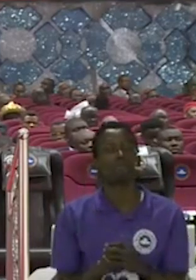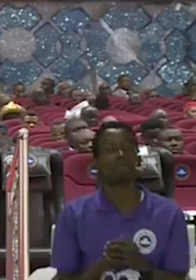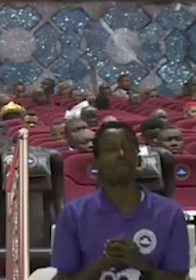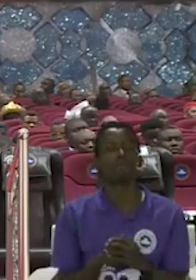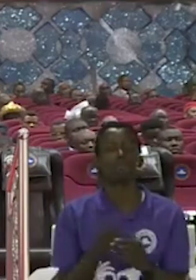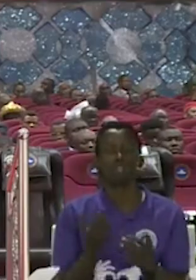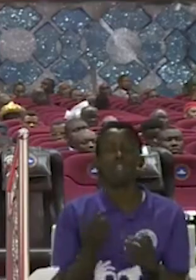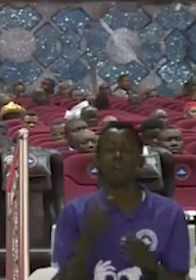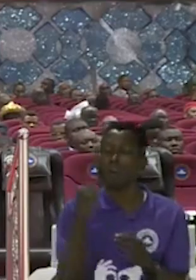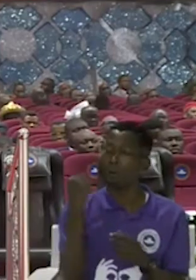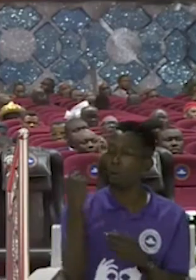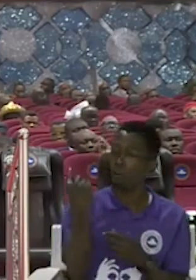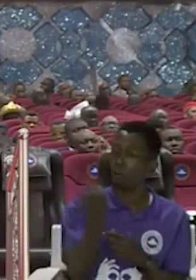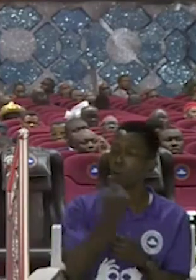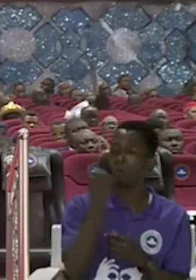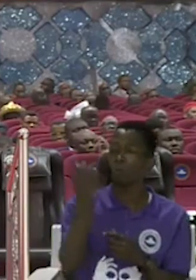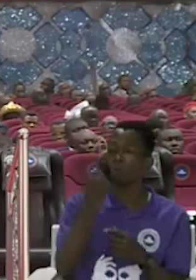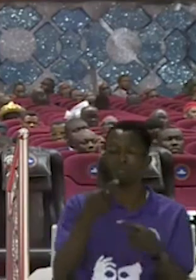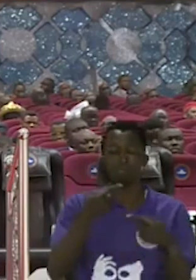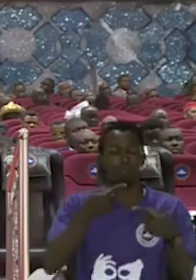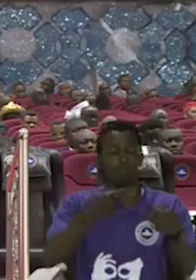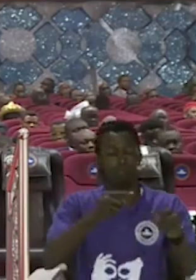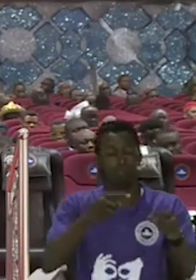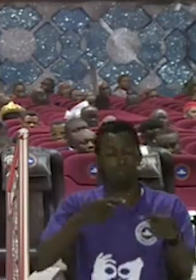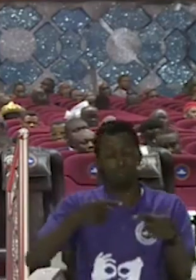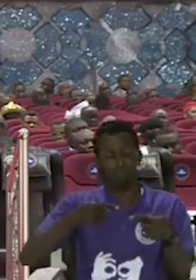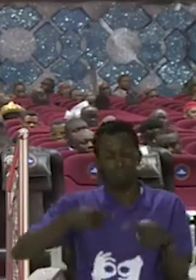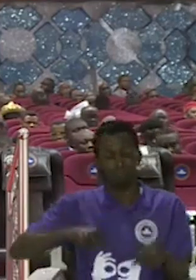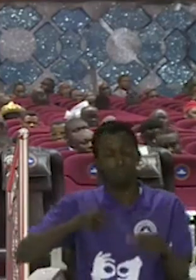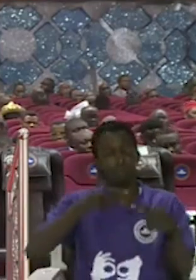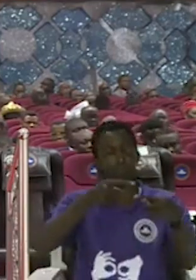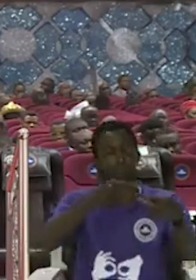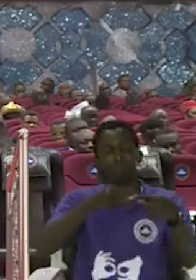are always arguing.